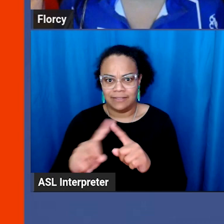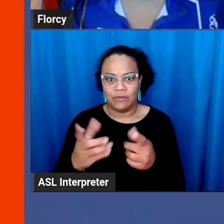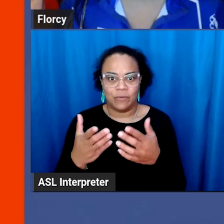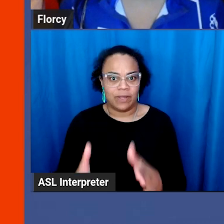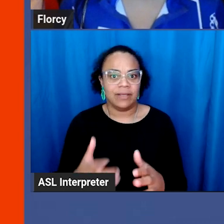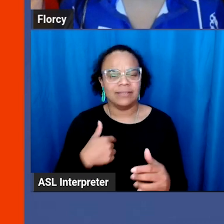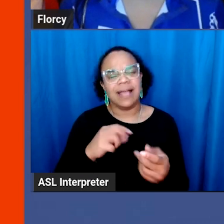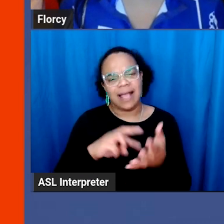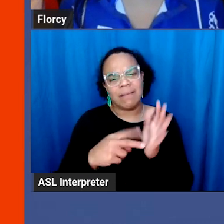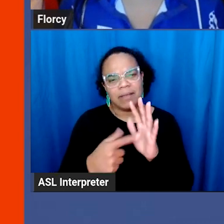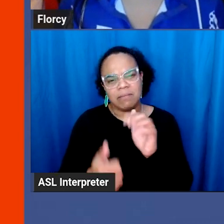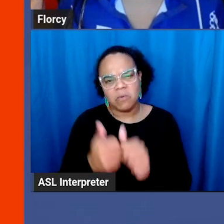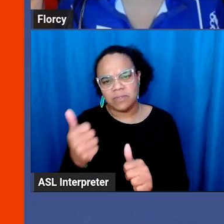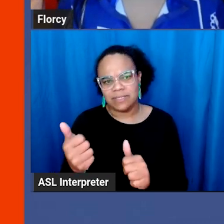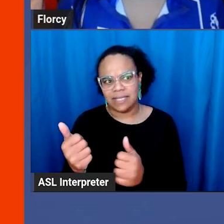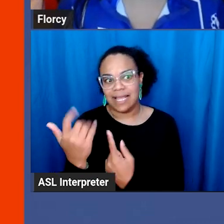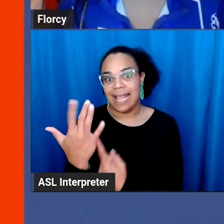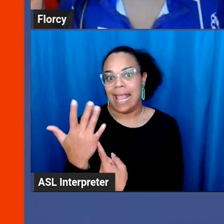like candle work.